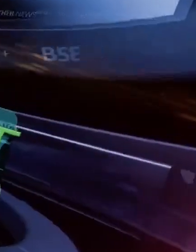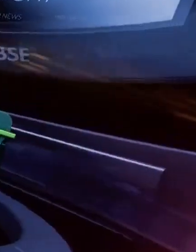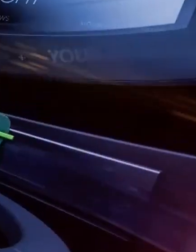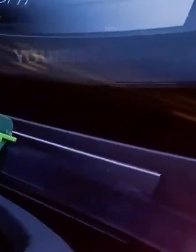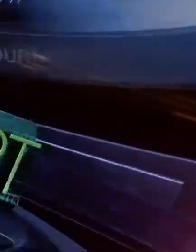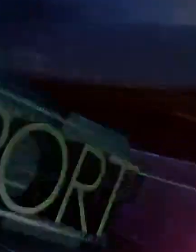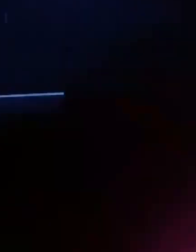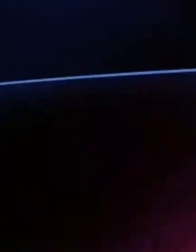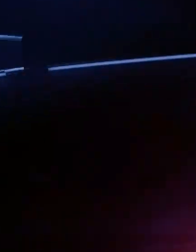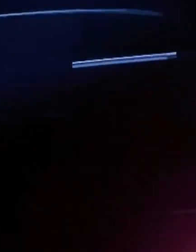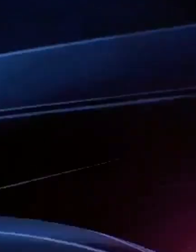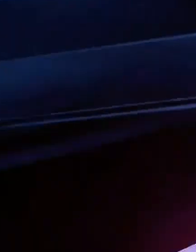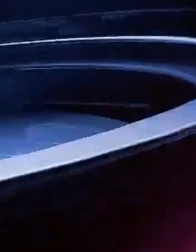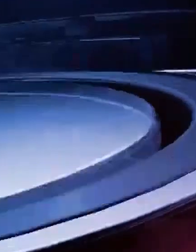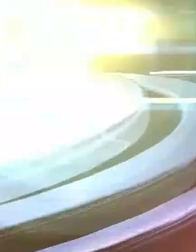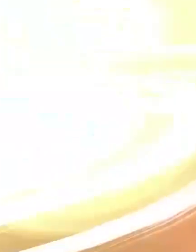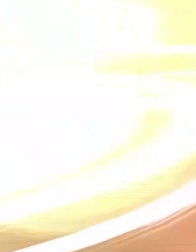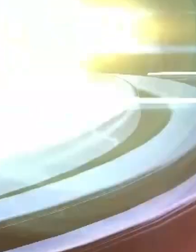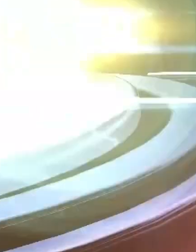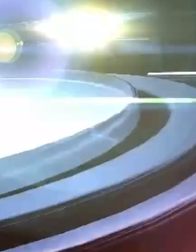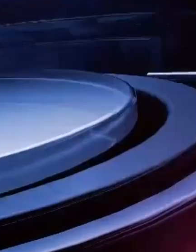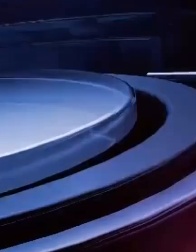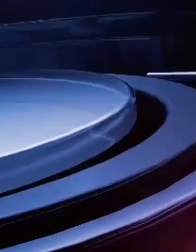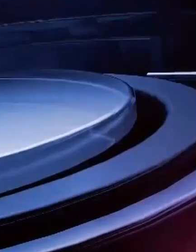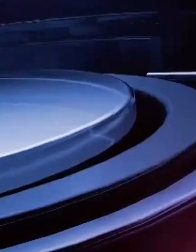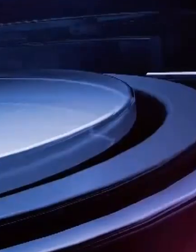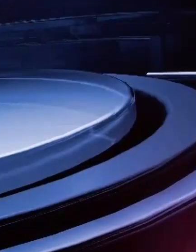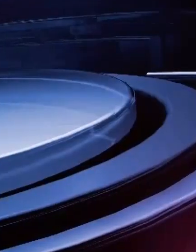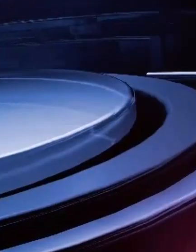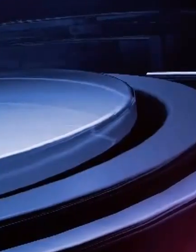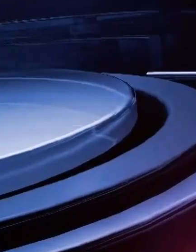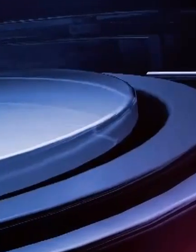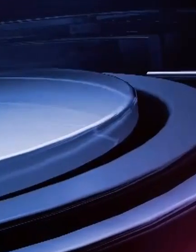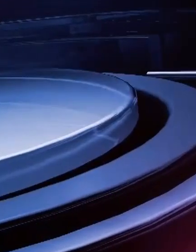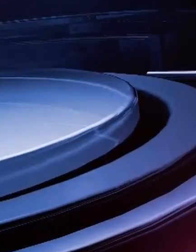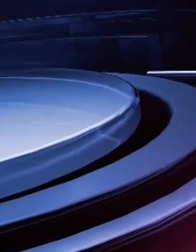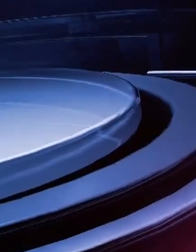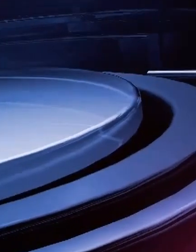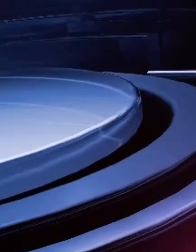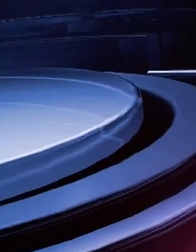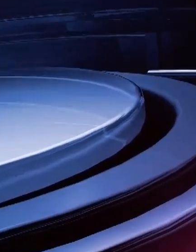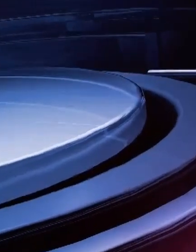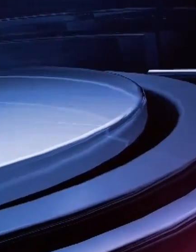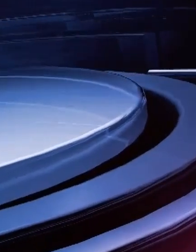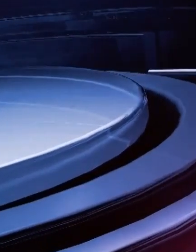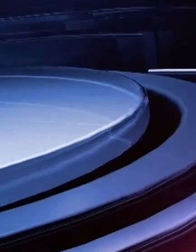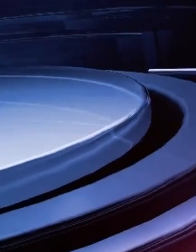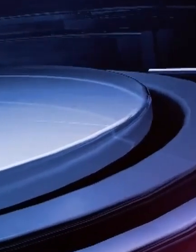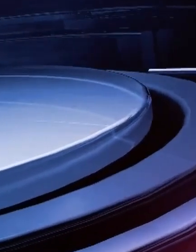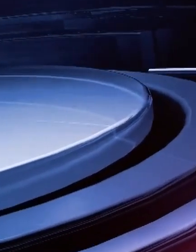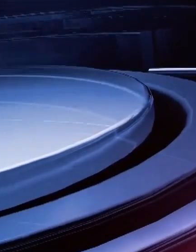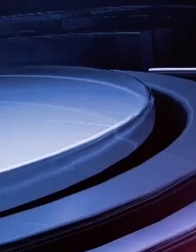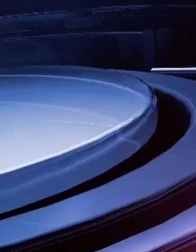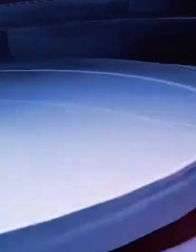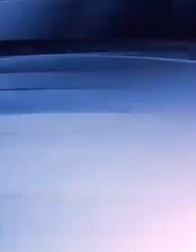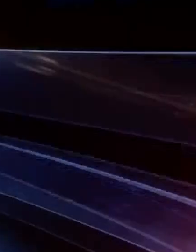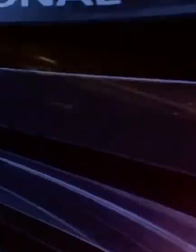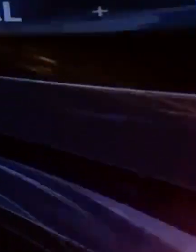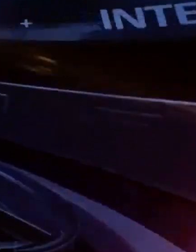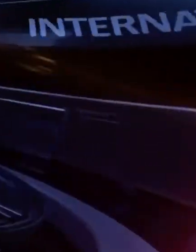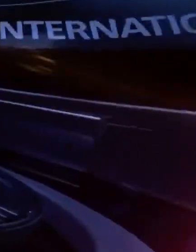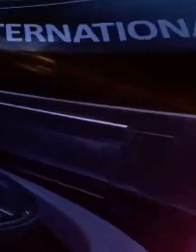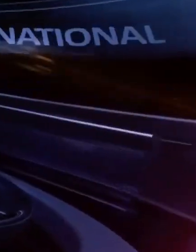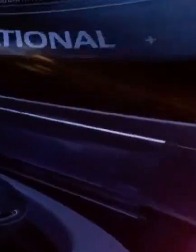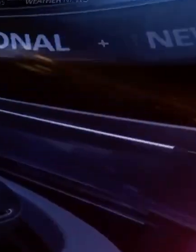The Business Report, brought to you by the Youth Entrepreneurship Scheme, a department of the Ministry of Youth and Community Empowerment,